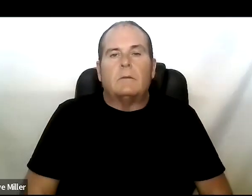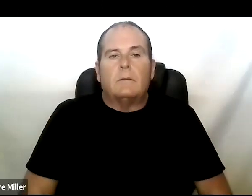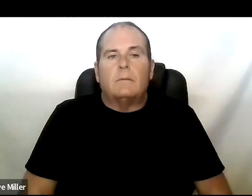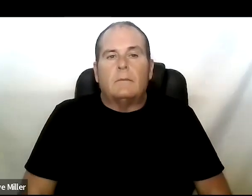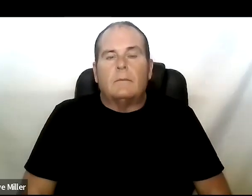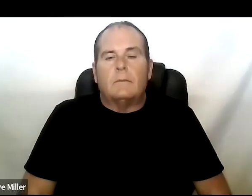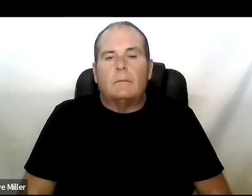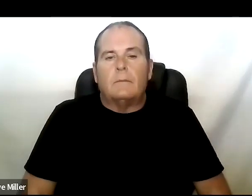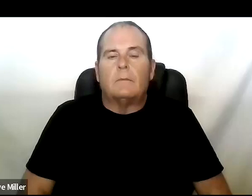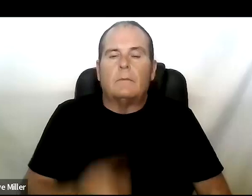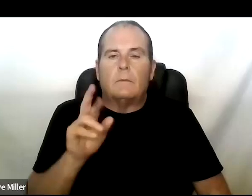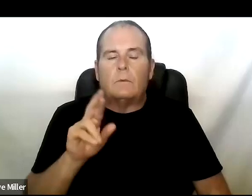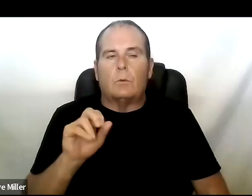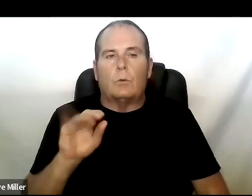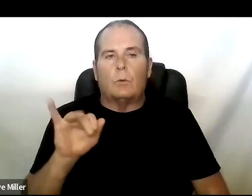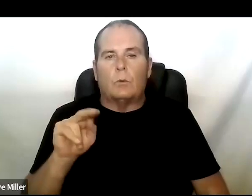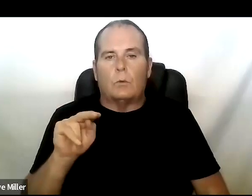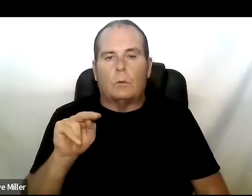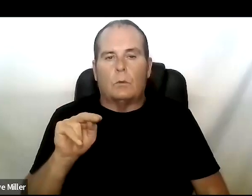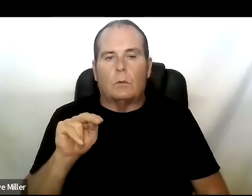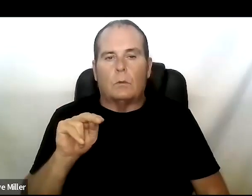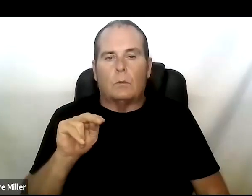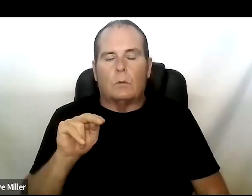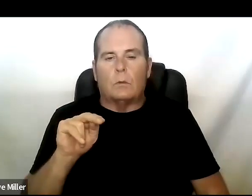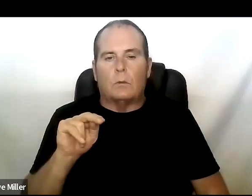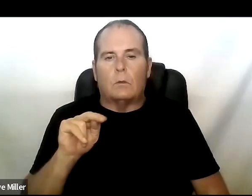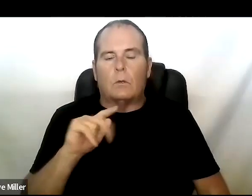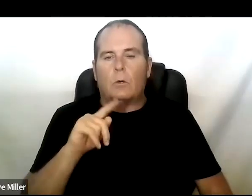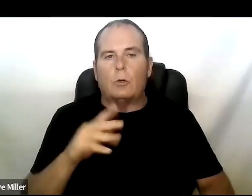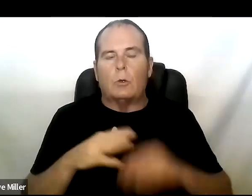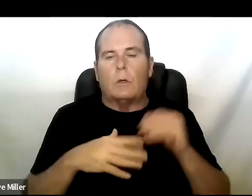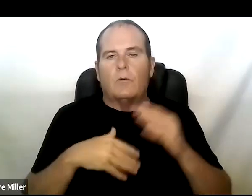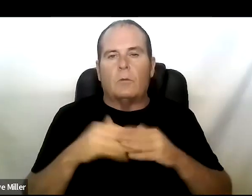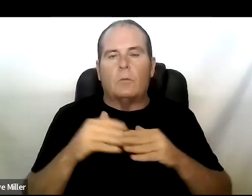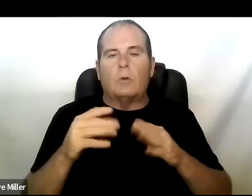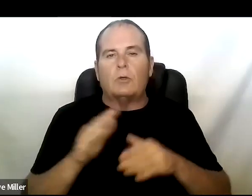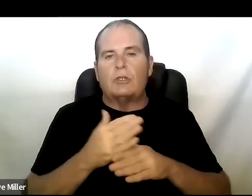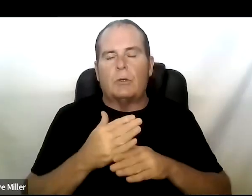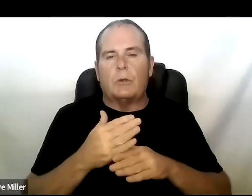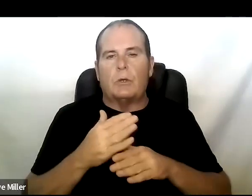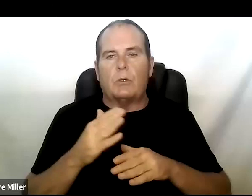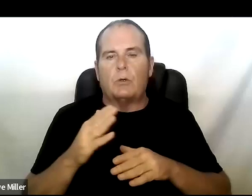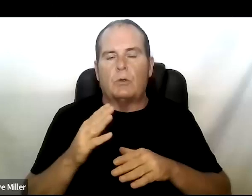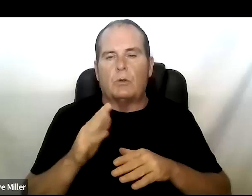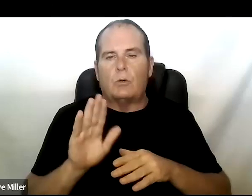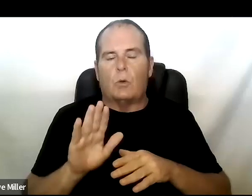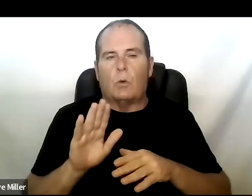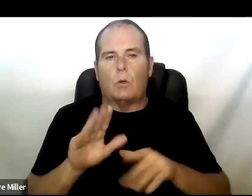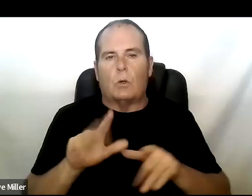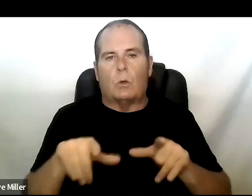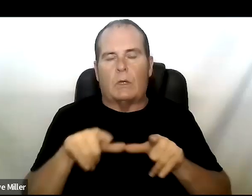Robin stated, Bobby, are you comfortable sharing your location in Texas and Houston if the service do not equal